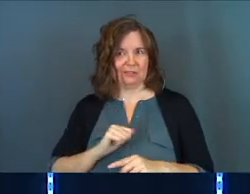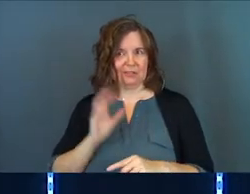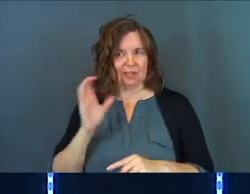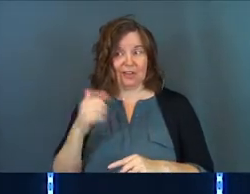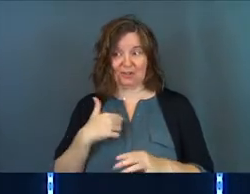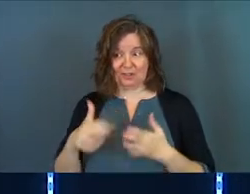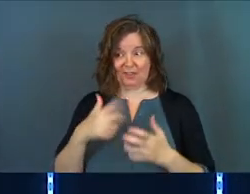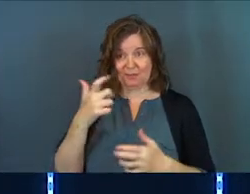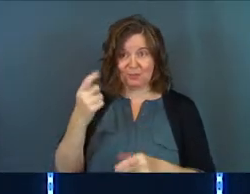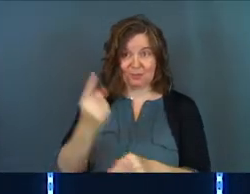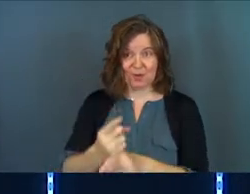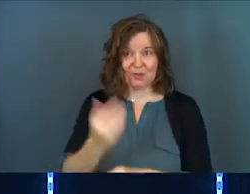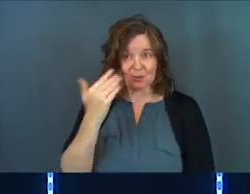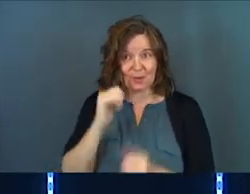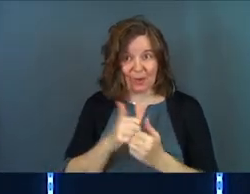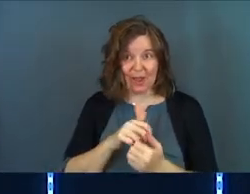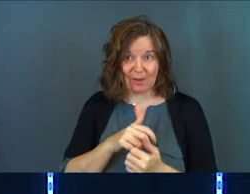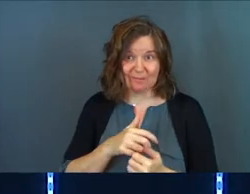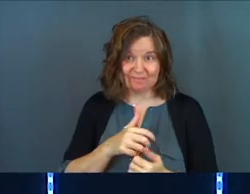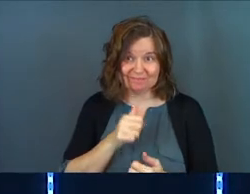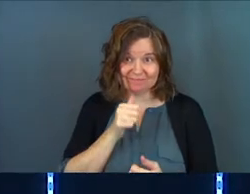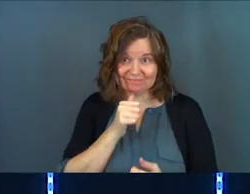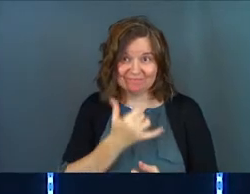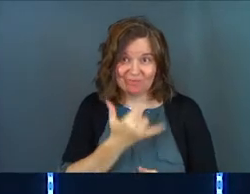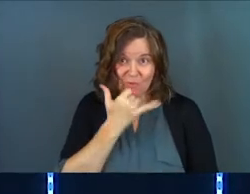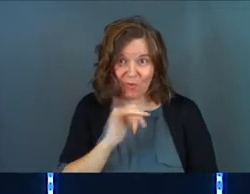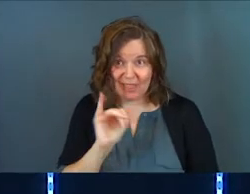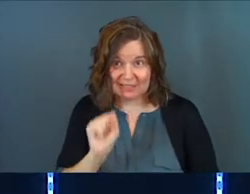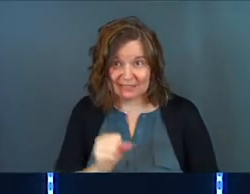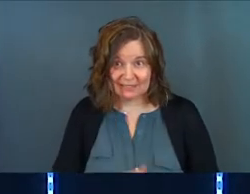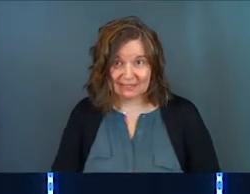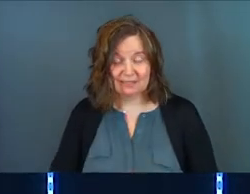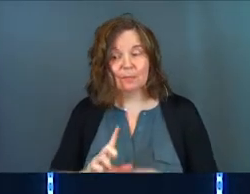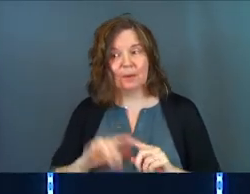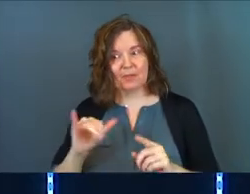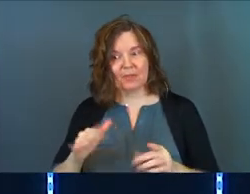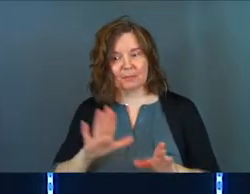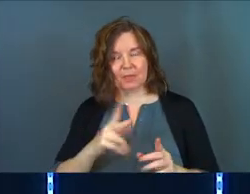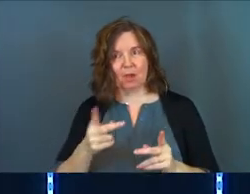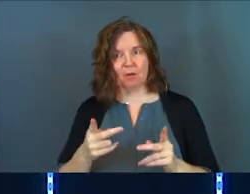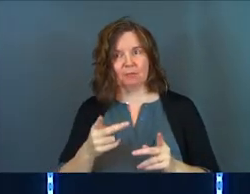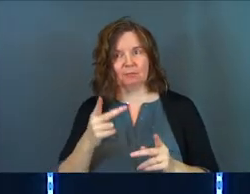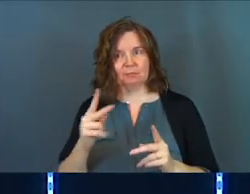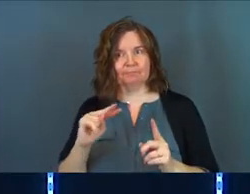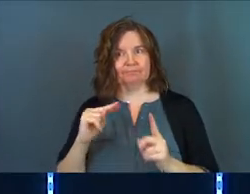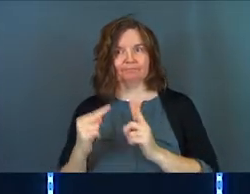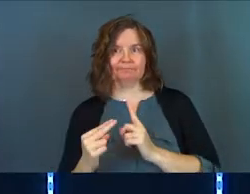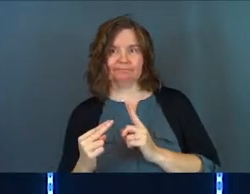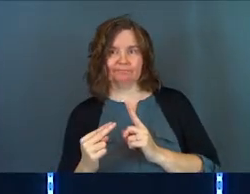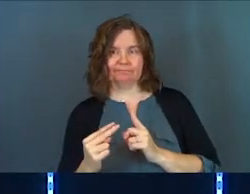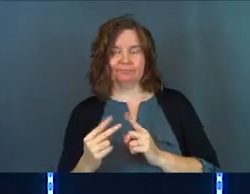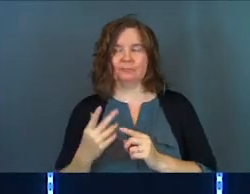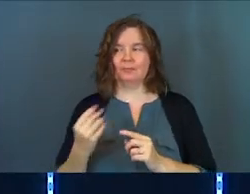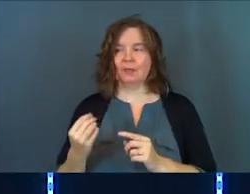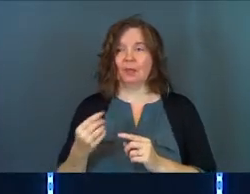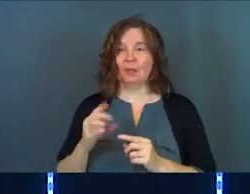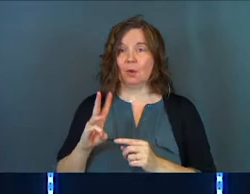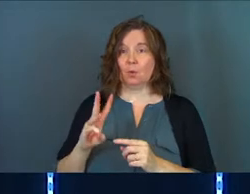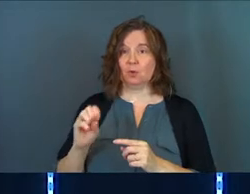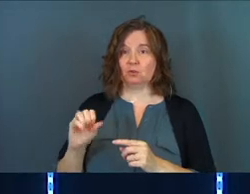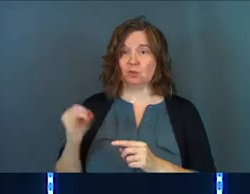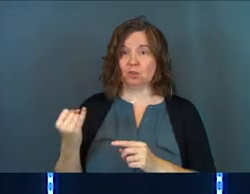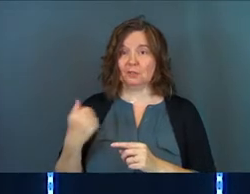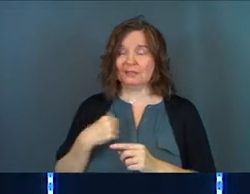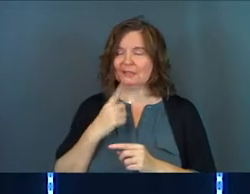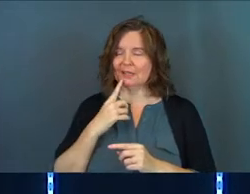you're laughing because you're right. You know how hilarious that is. But that's been their position. And Wall Street